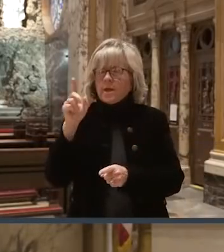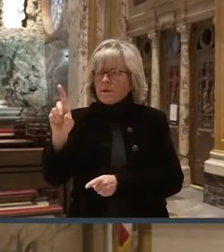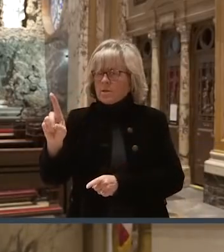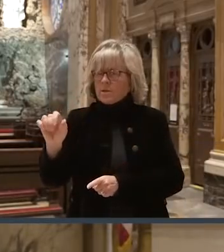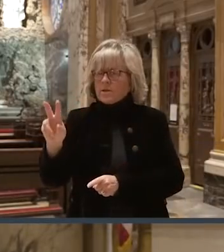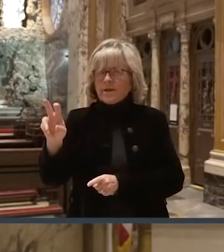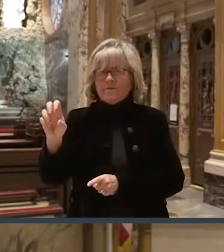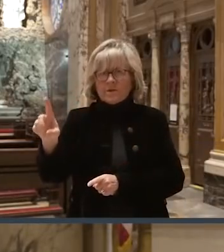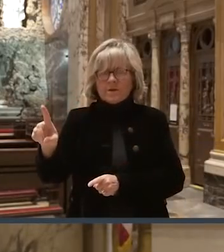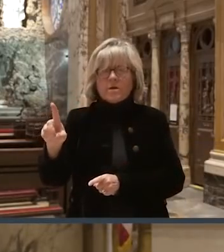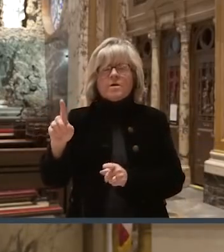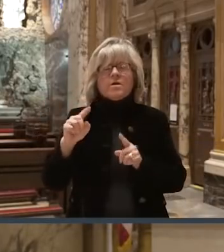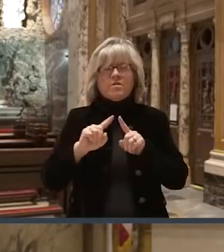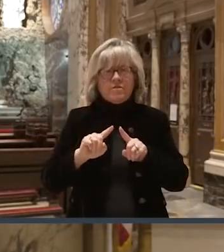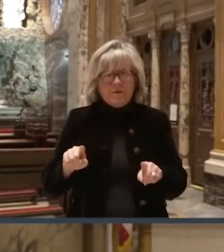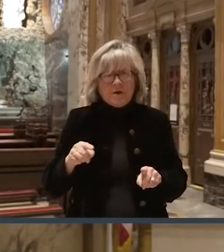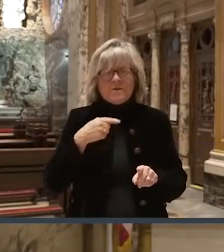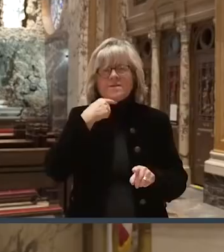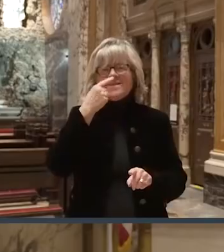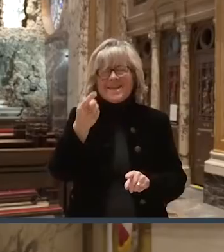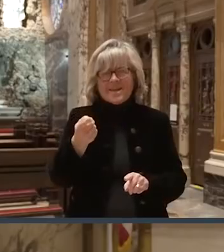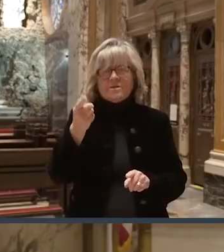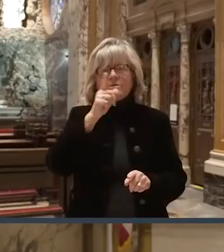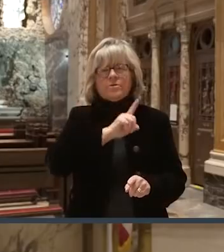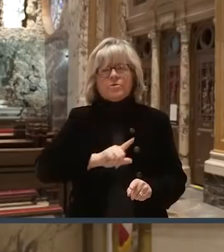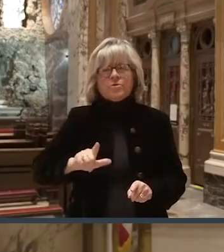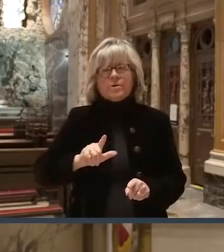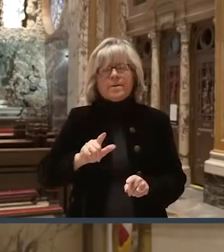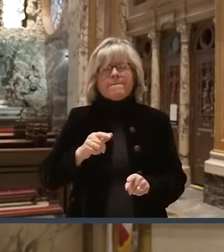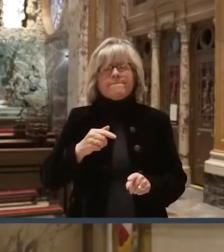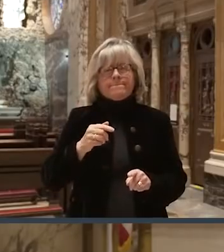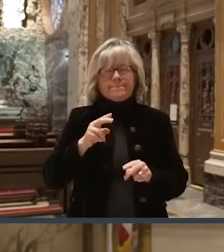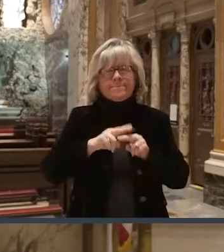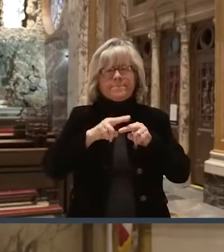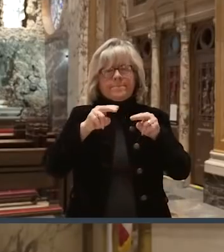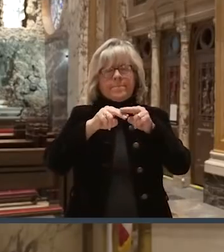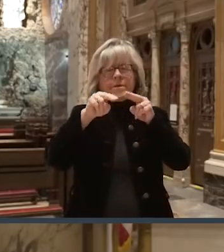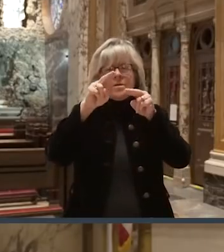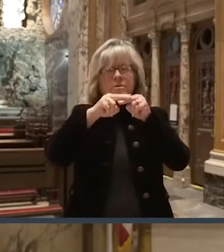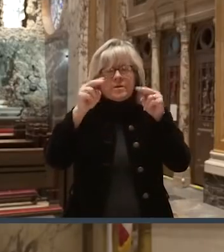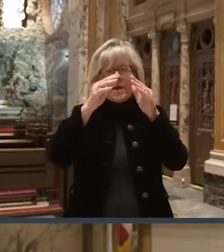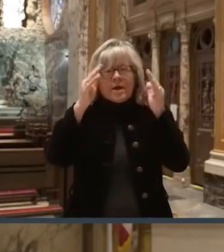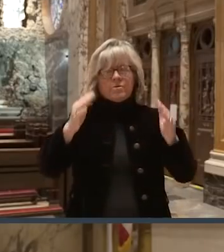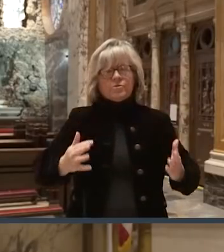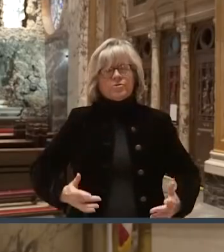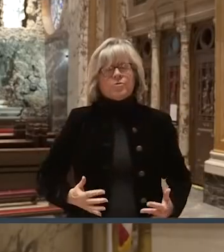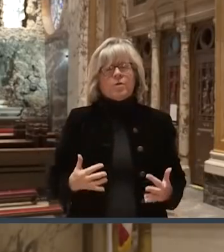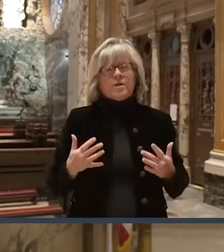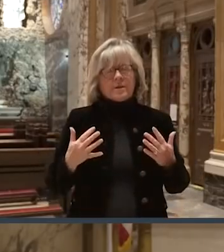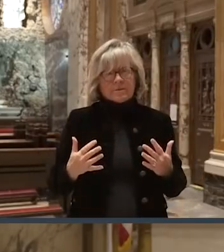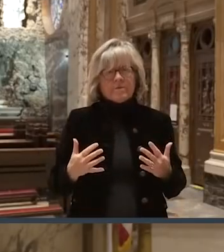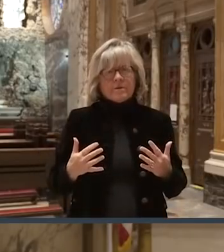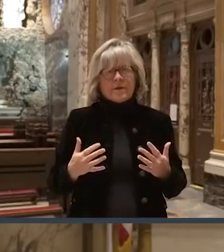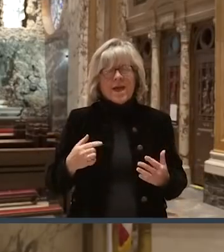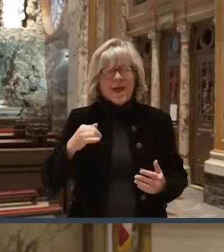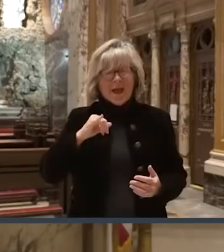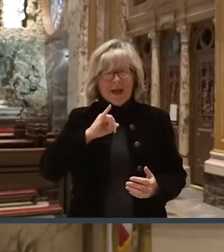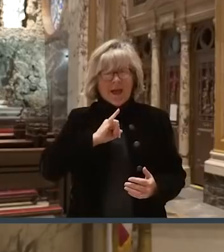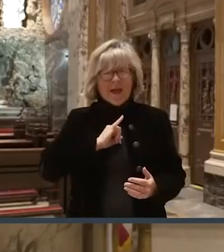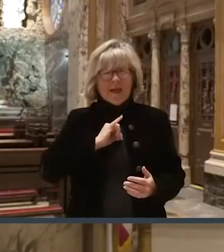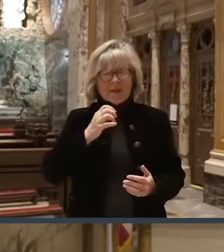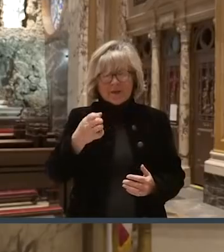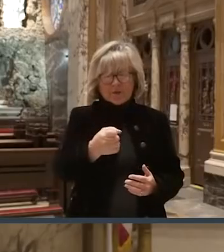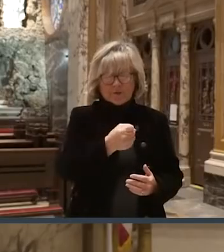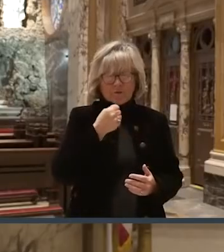David, thus says the Lord, should you build me a house to dwell in? It was I who took you from